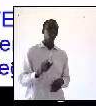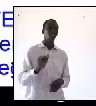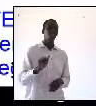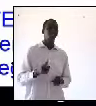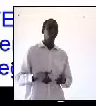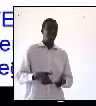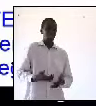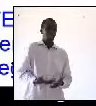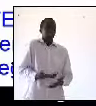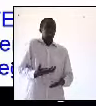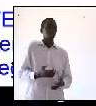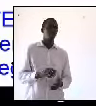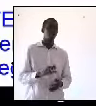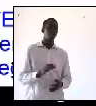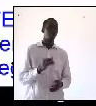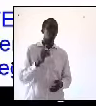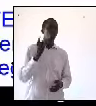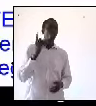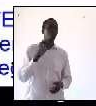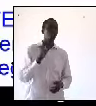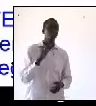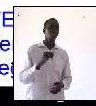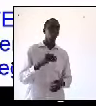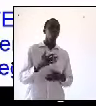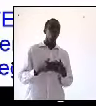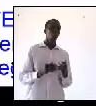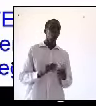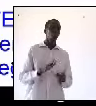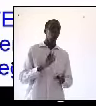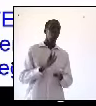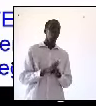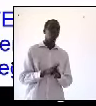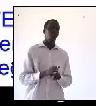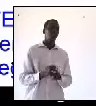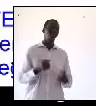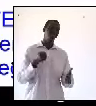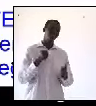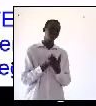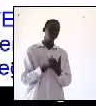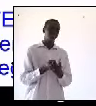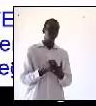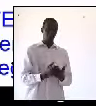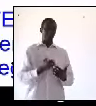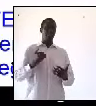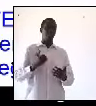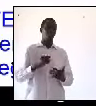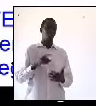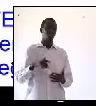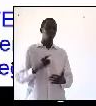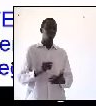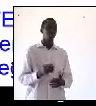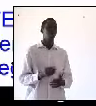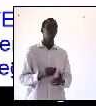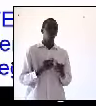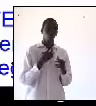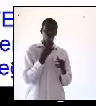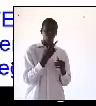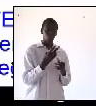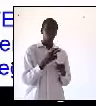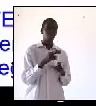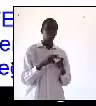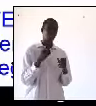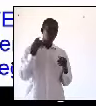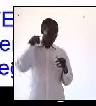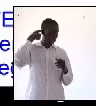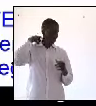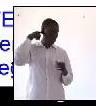this activates what is often termed the fight or the fight response. It